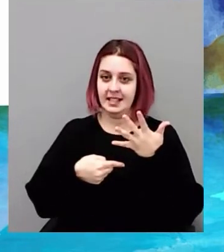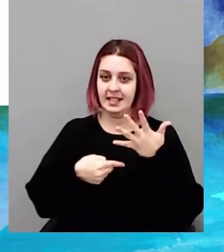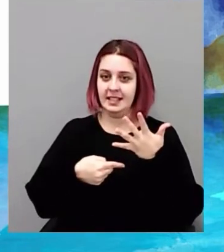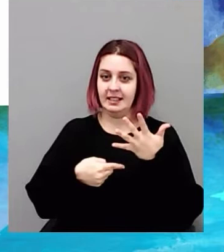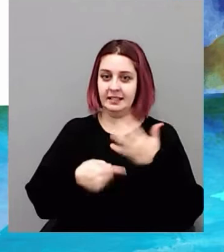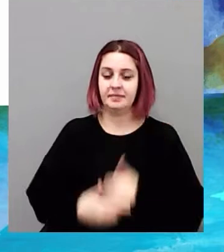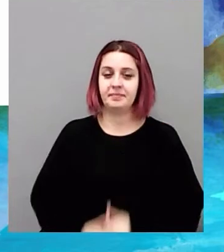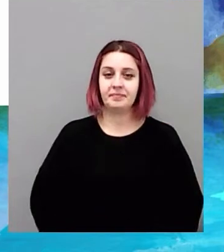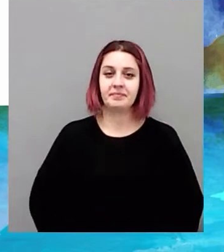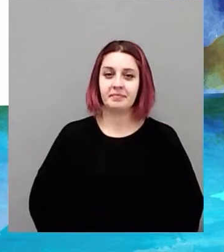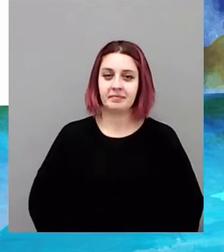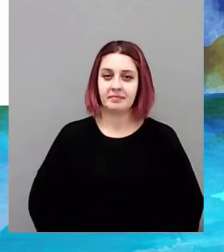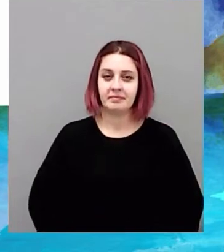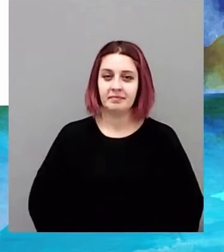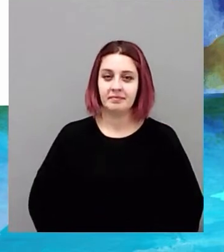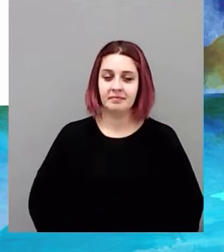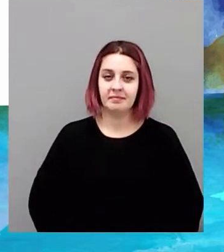the parts of their